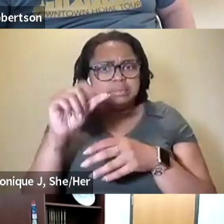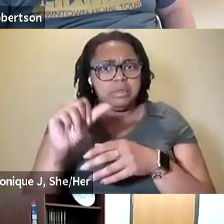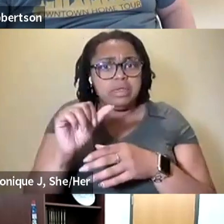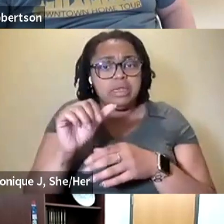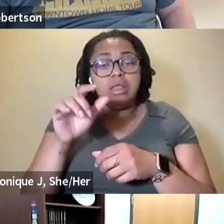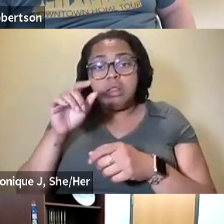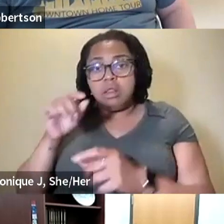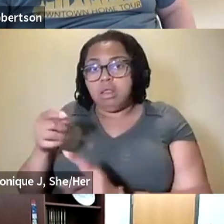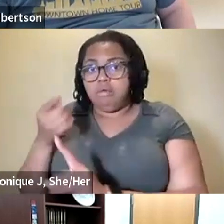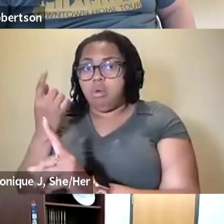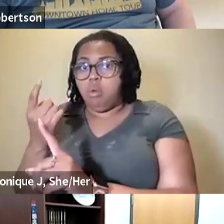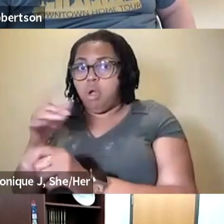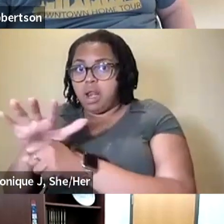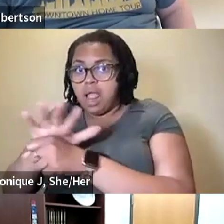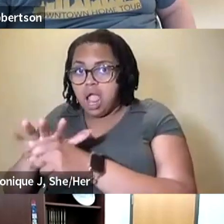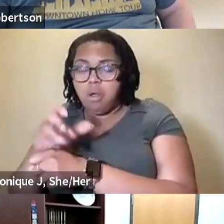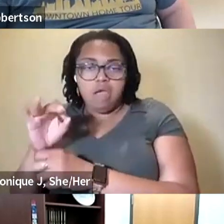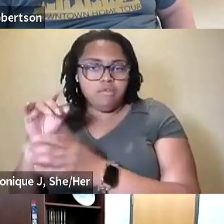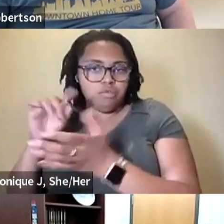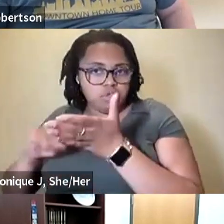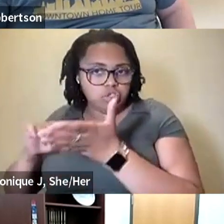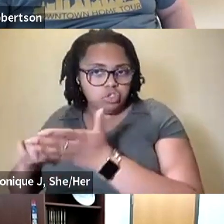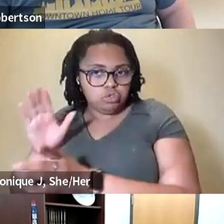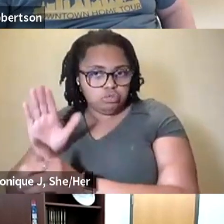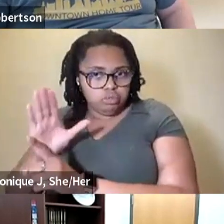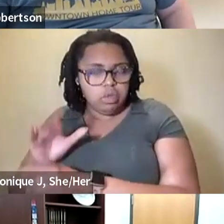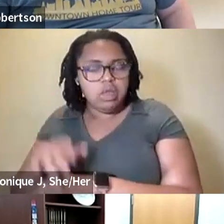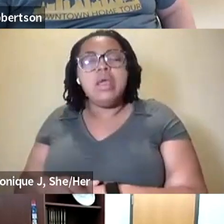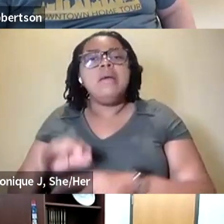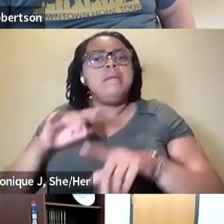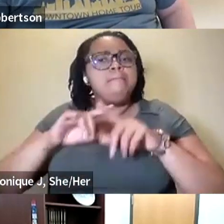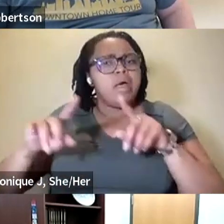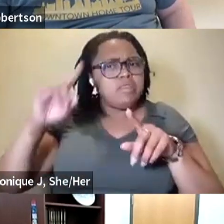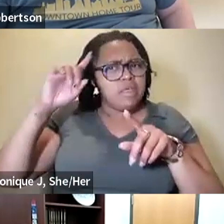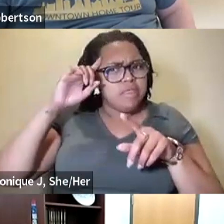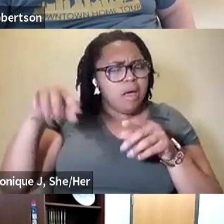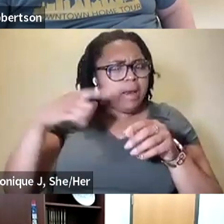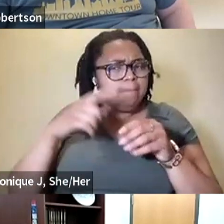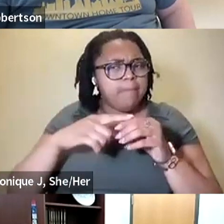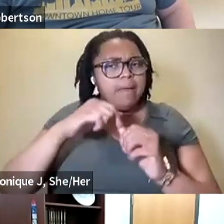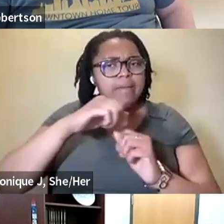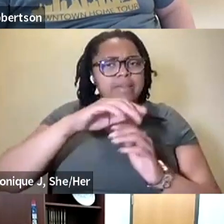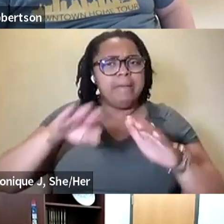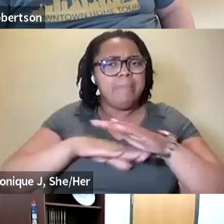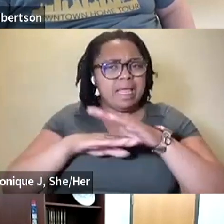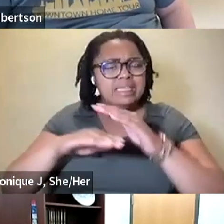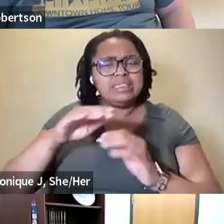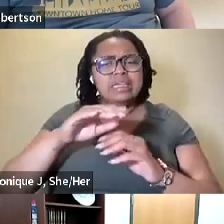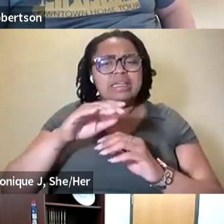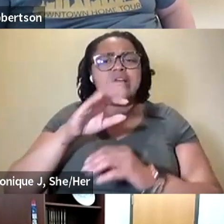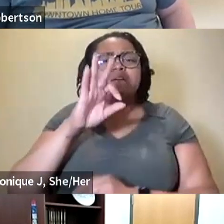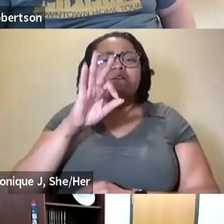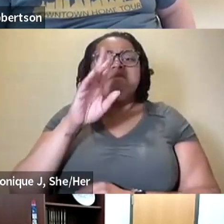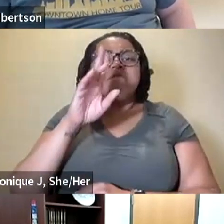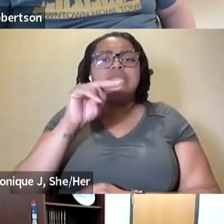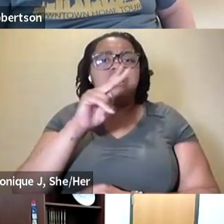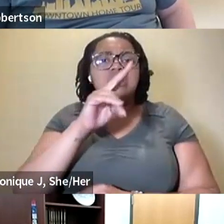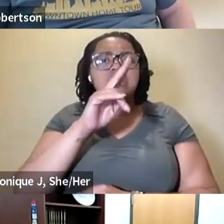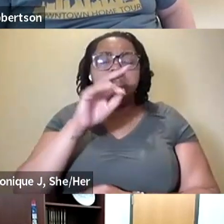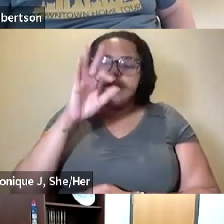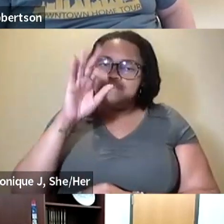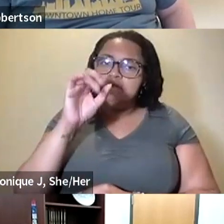research. And so the thought was that fundamental issues about the significance of variations